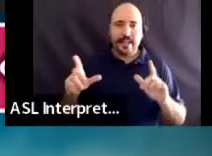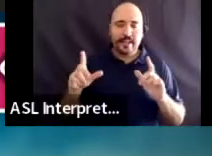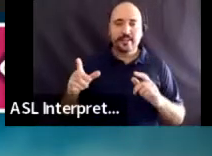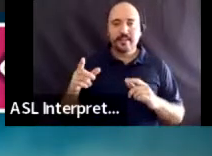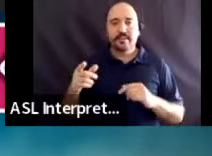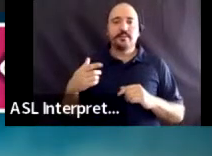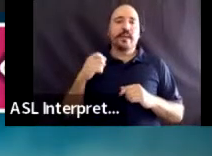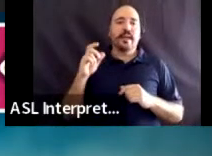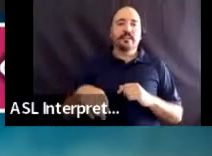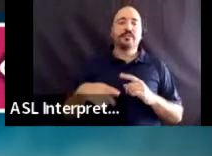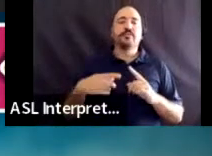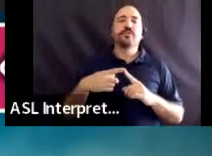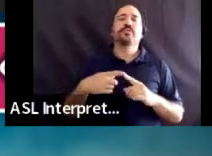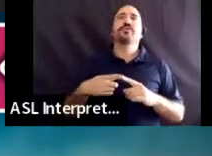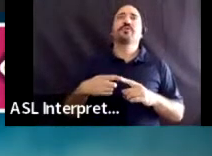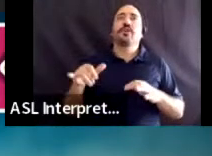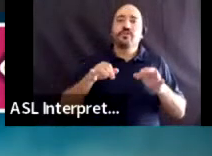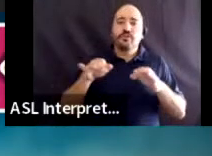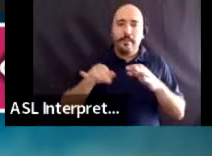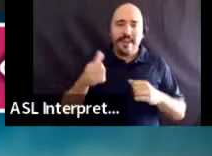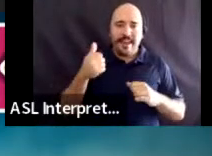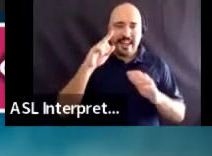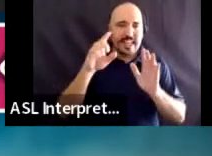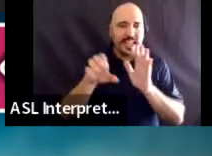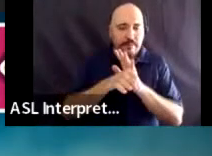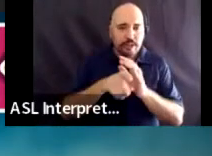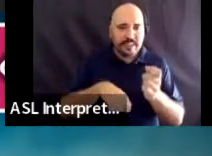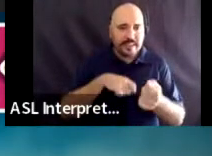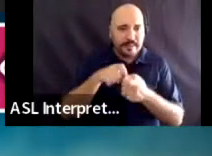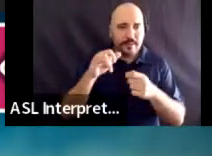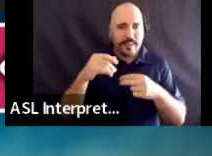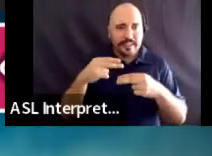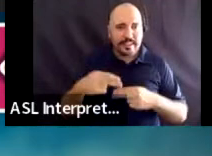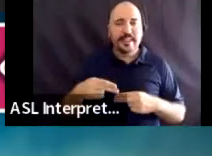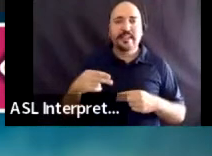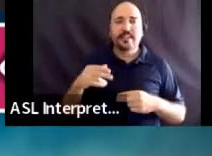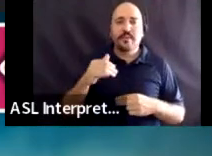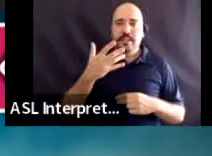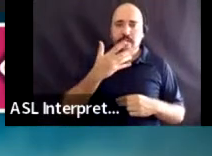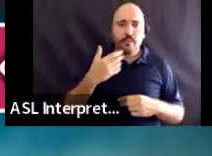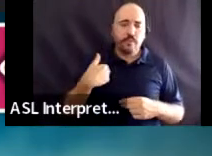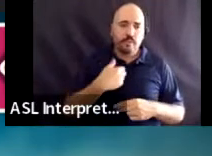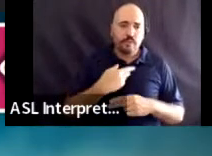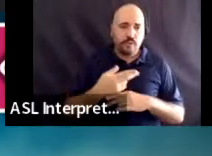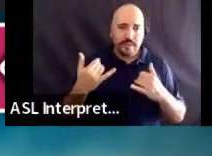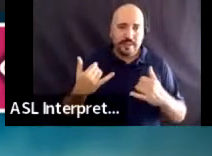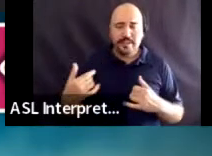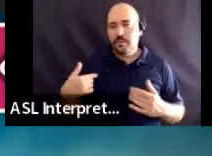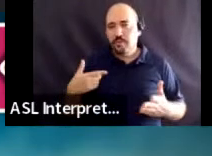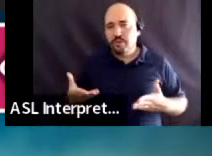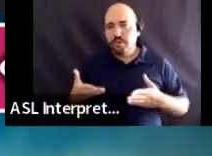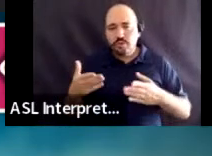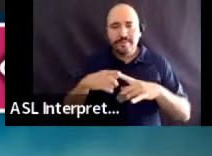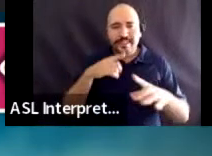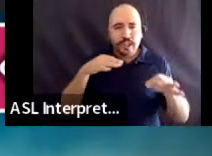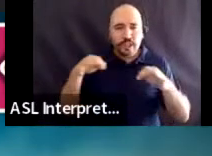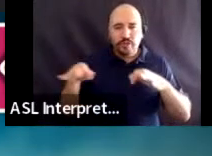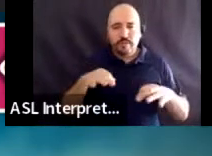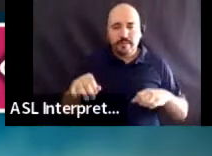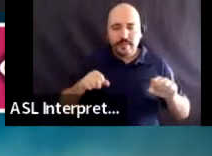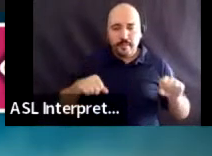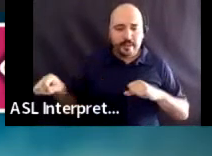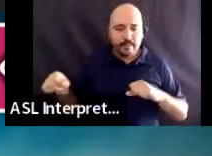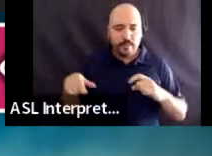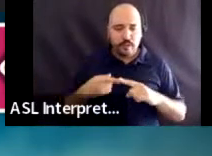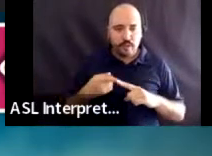any images that are specific to those slides. So that's the format that we're going to use today. And we encourage you to be as descriptive as possible when you